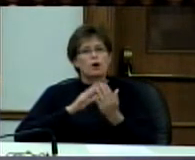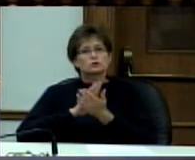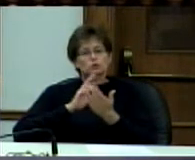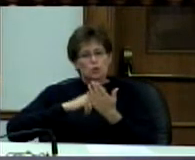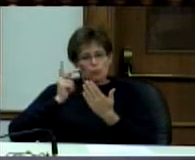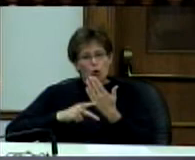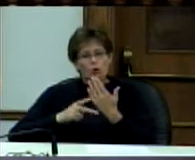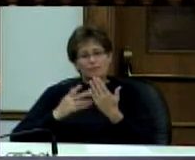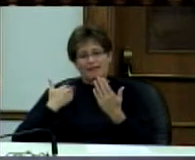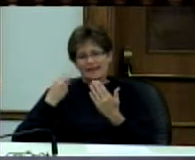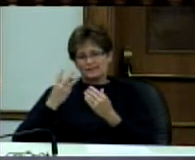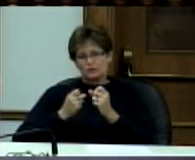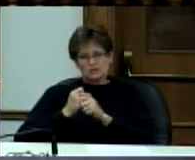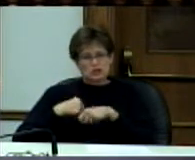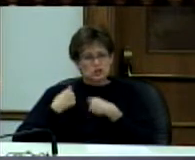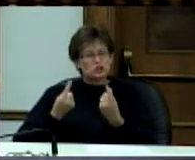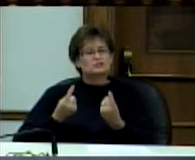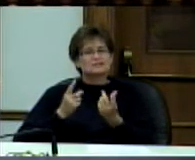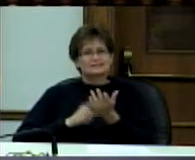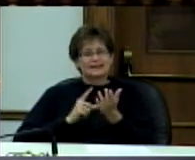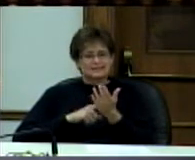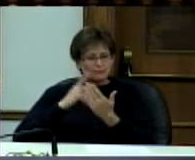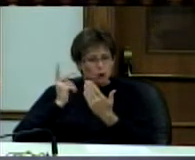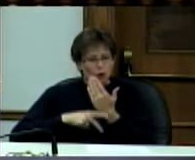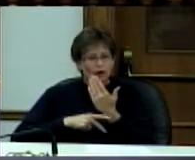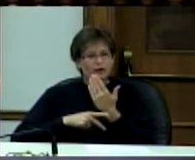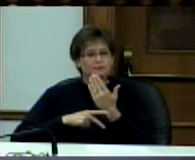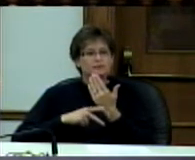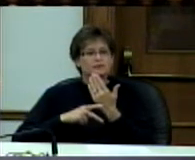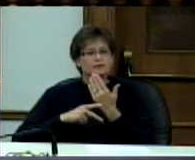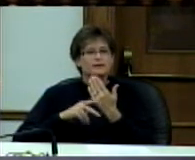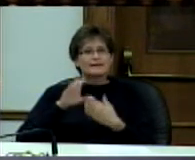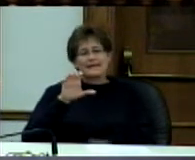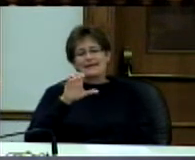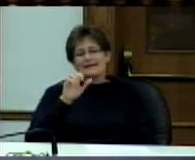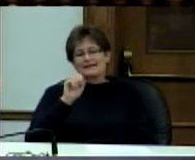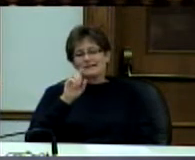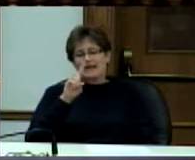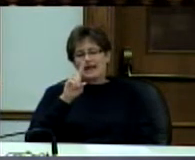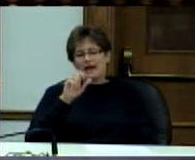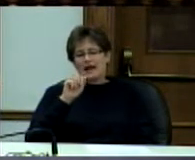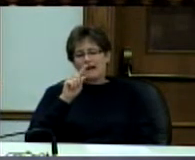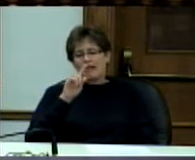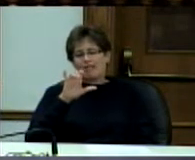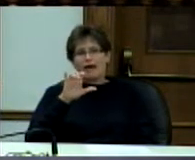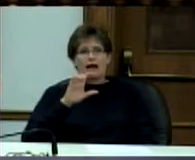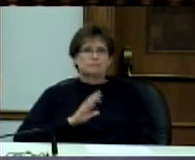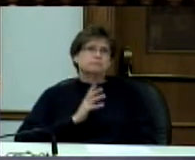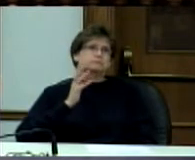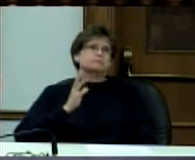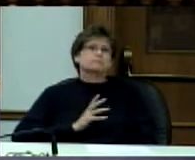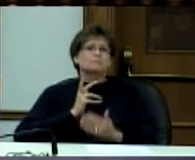school programming over the last number of years, the term Cadillac program has been